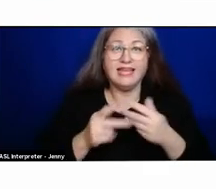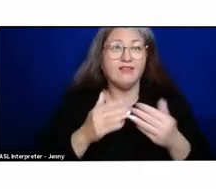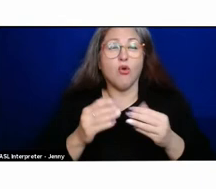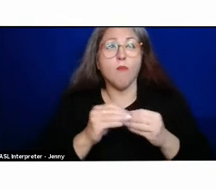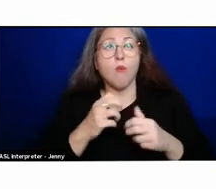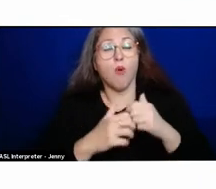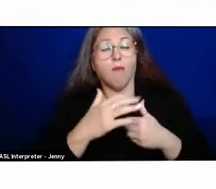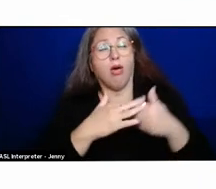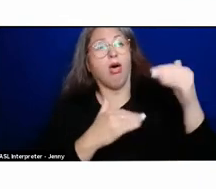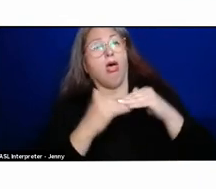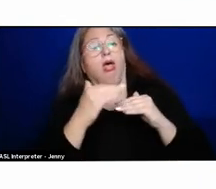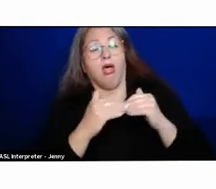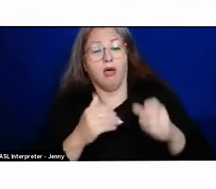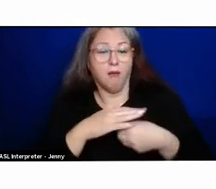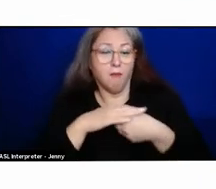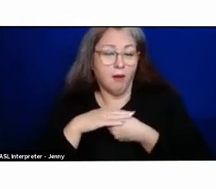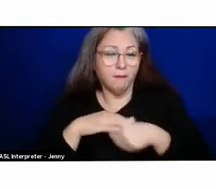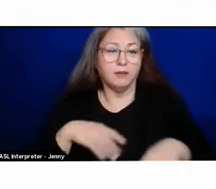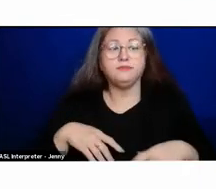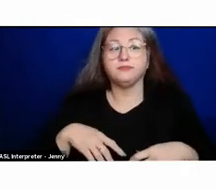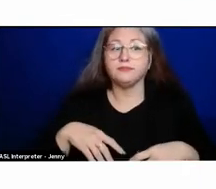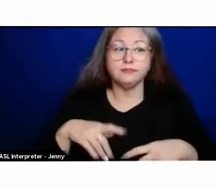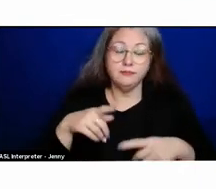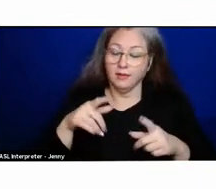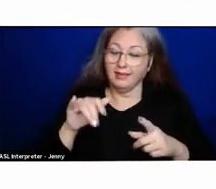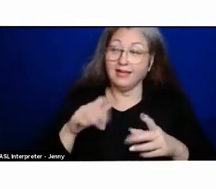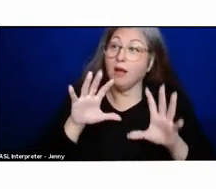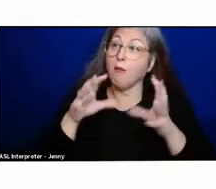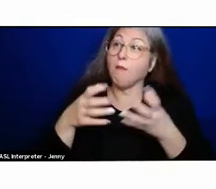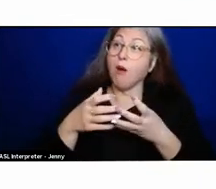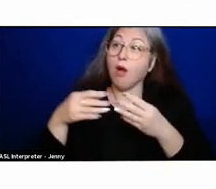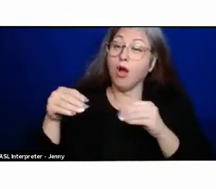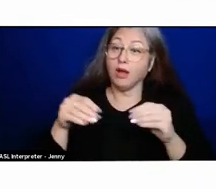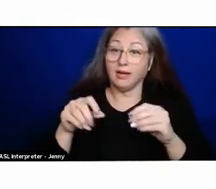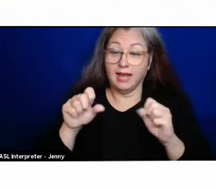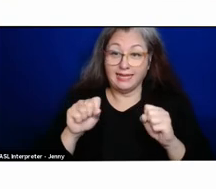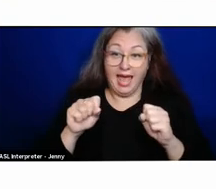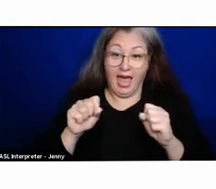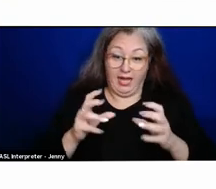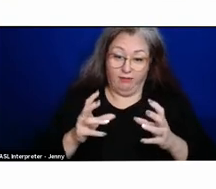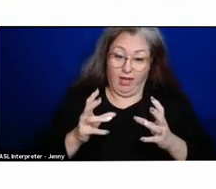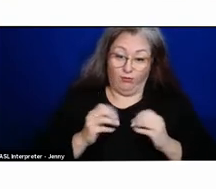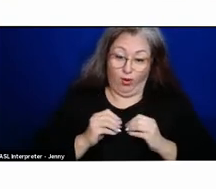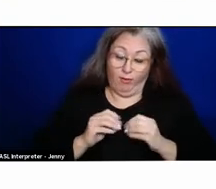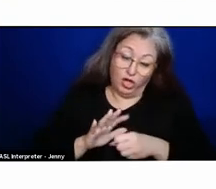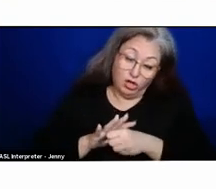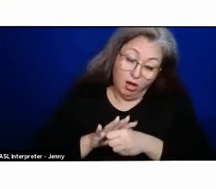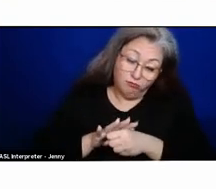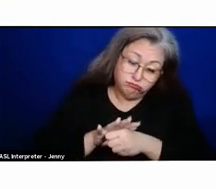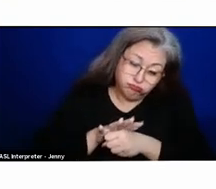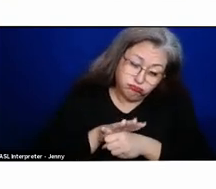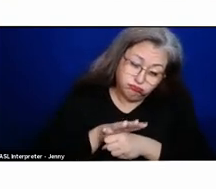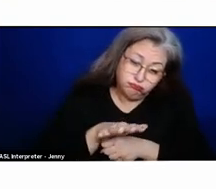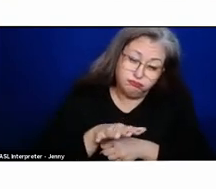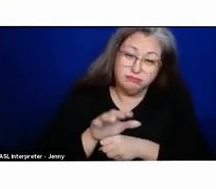makes visible to us is that there is no market anywhere in the world capable of absorbing the sheer quantity of excess being produced by the